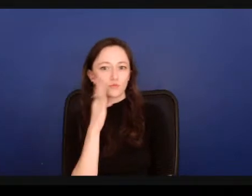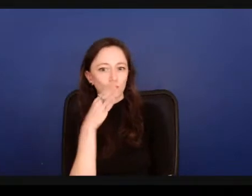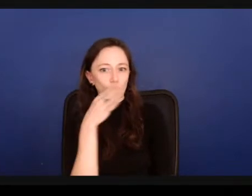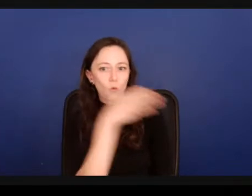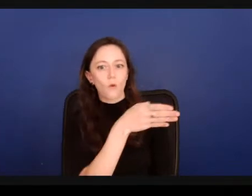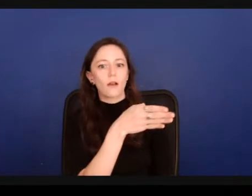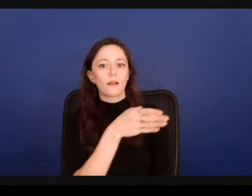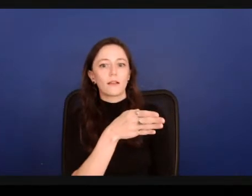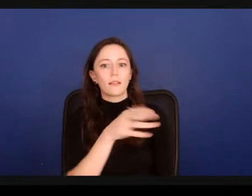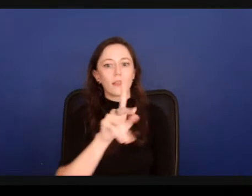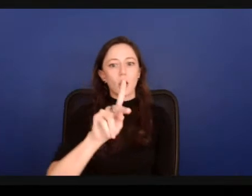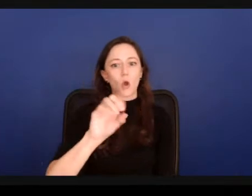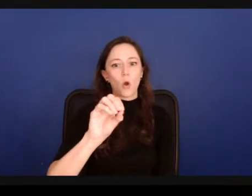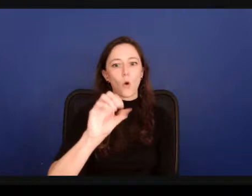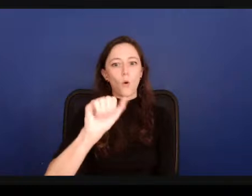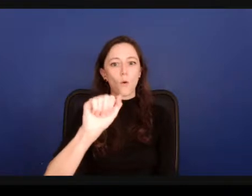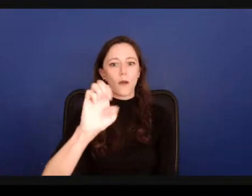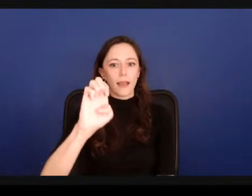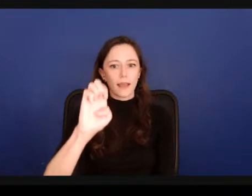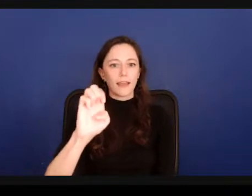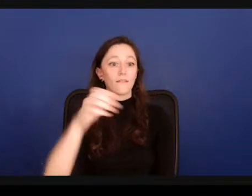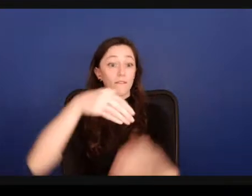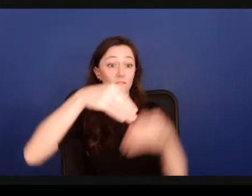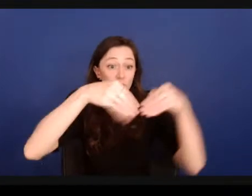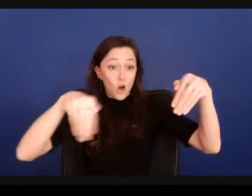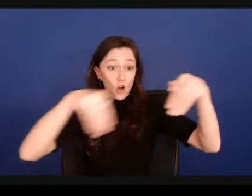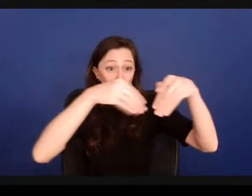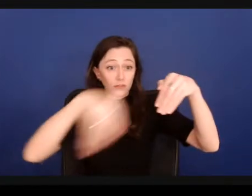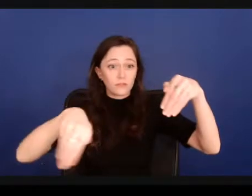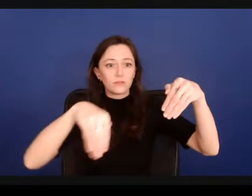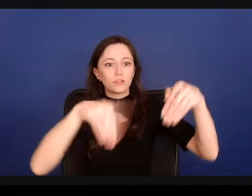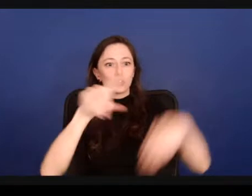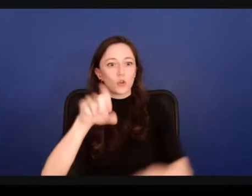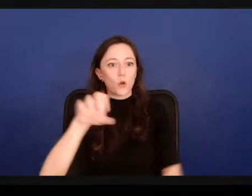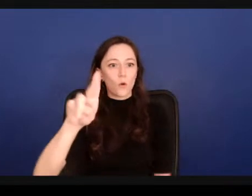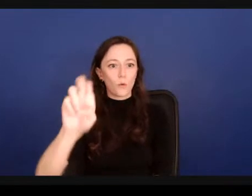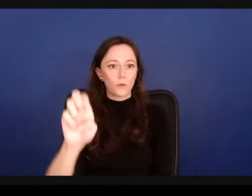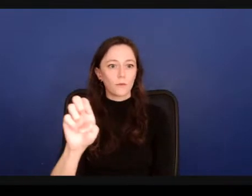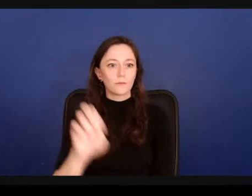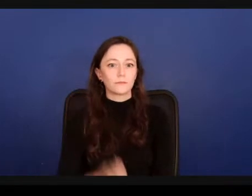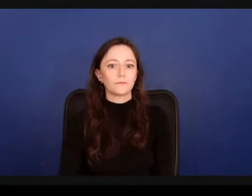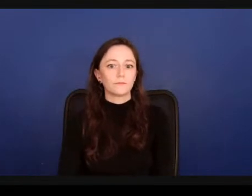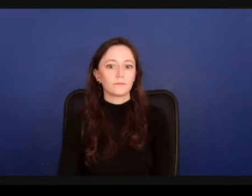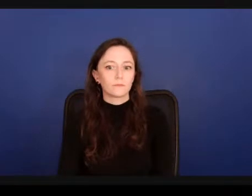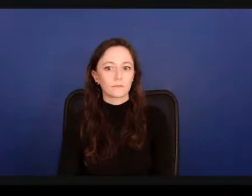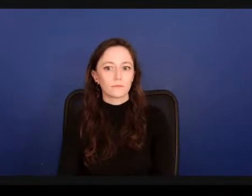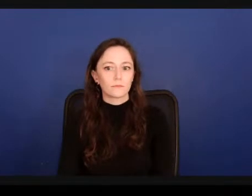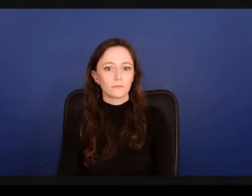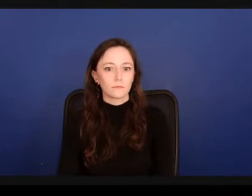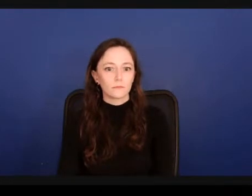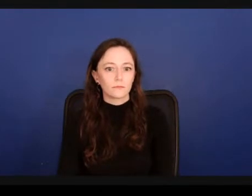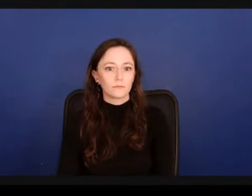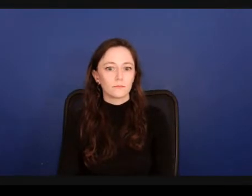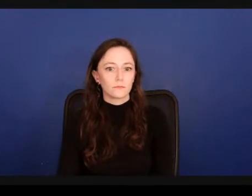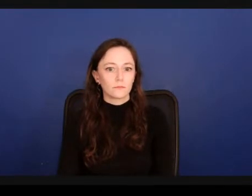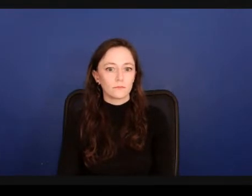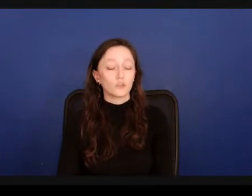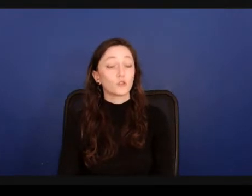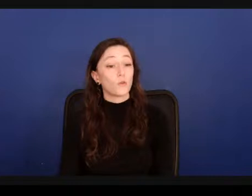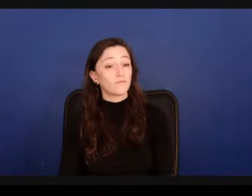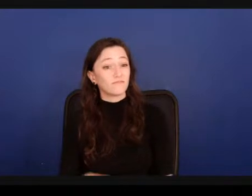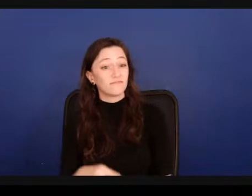The current rate of earthquakes is slightly higher than what was seen in October during the unrest that accompanied the magma intrusion in this